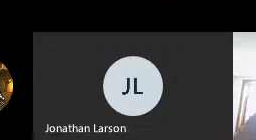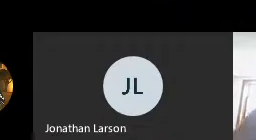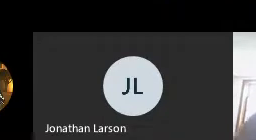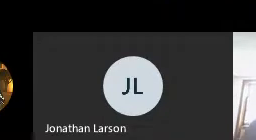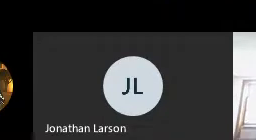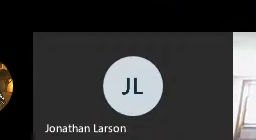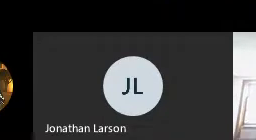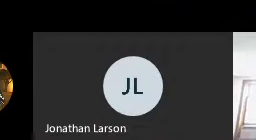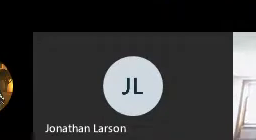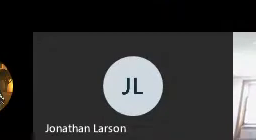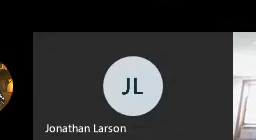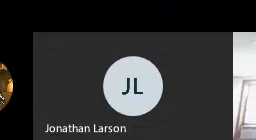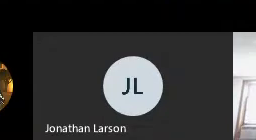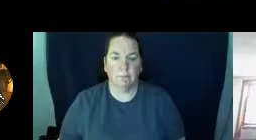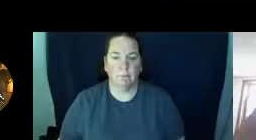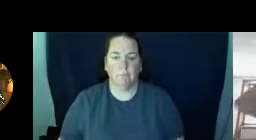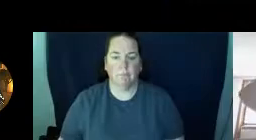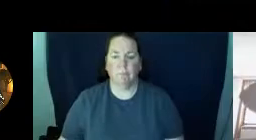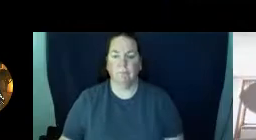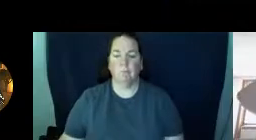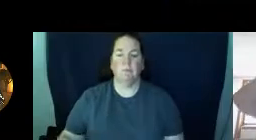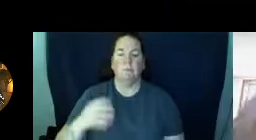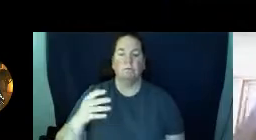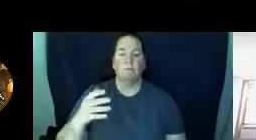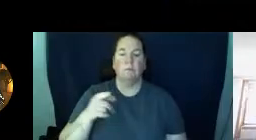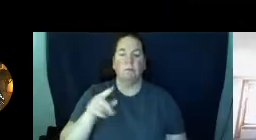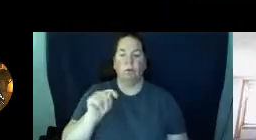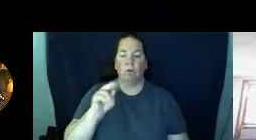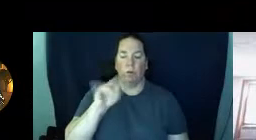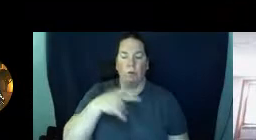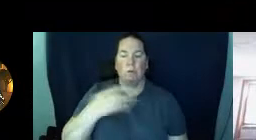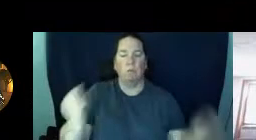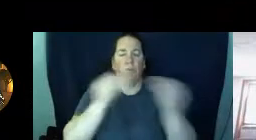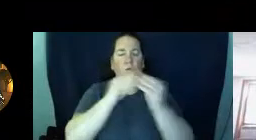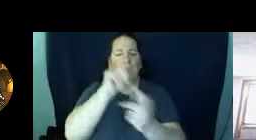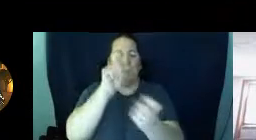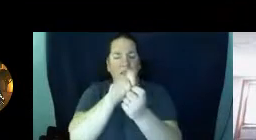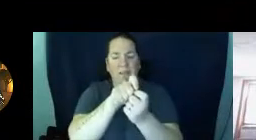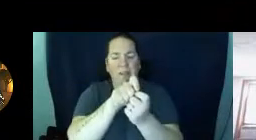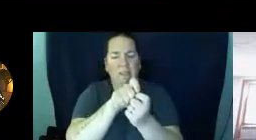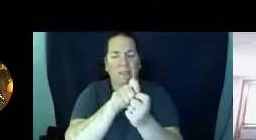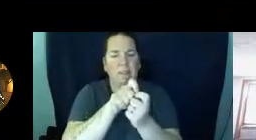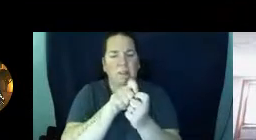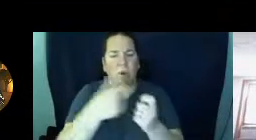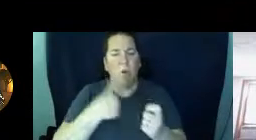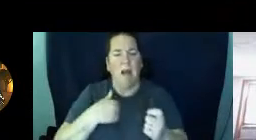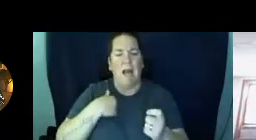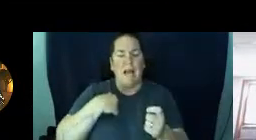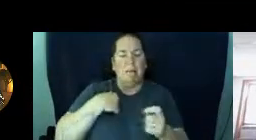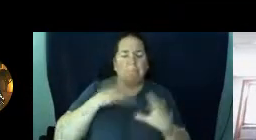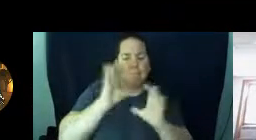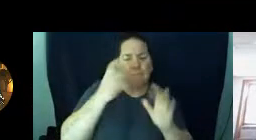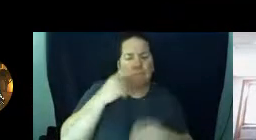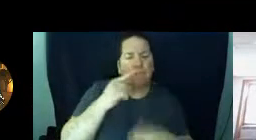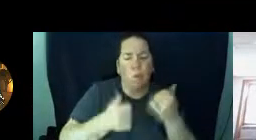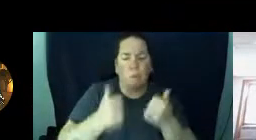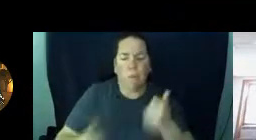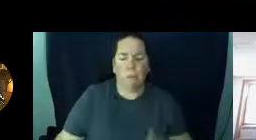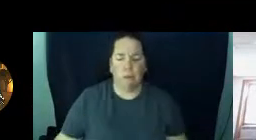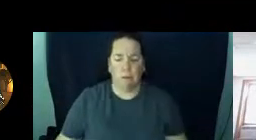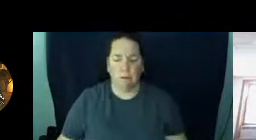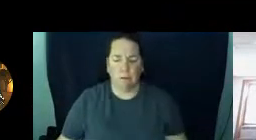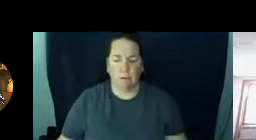I just want to be a little bit more specific too about like kind of what I'd be looking for. So I came to work for the Upper